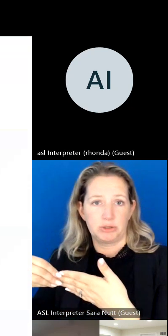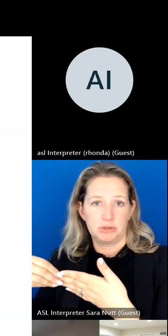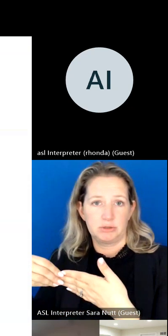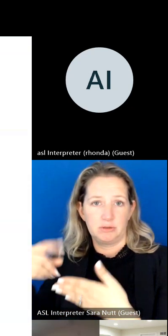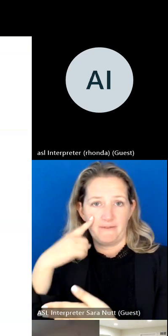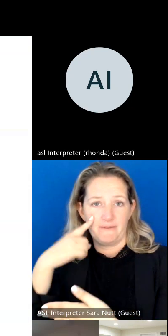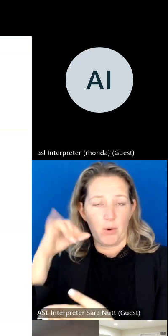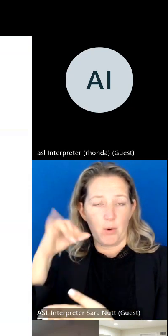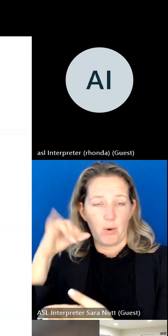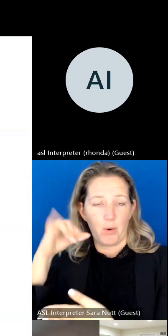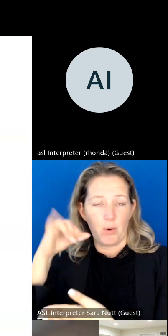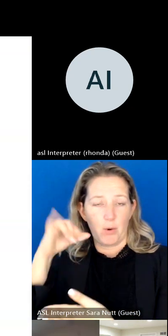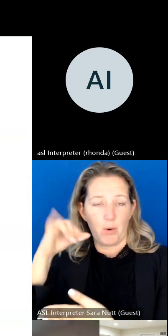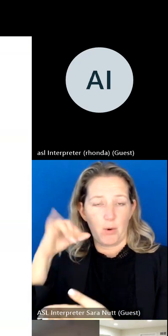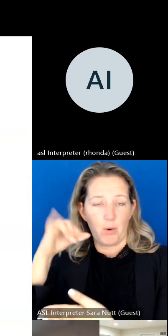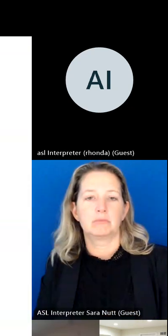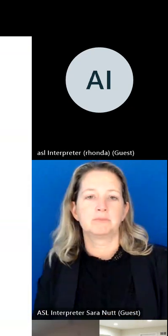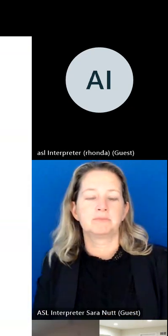And then,